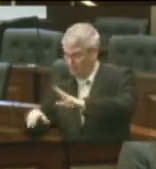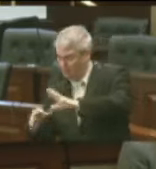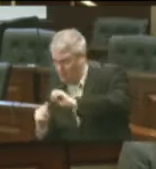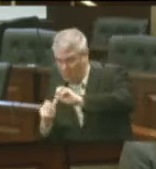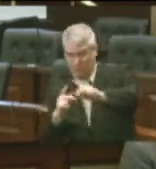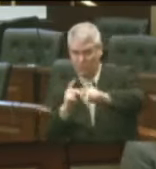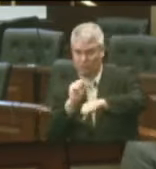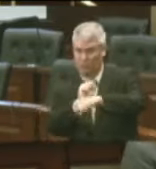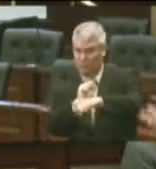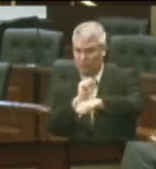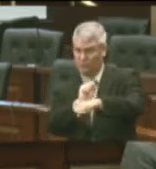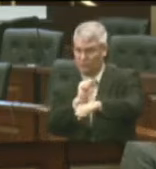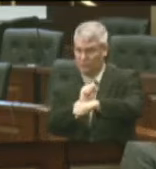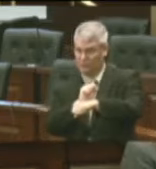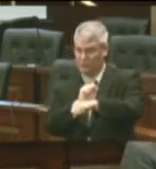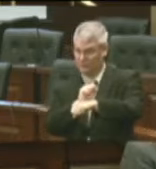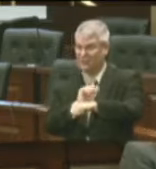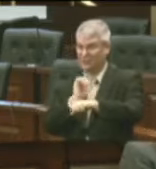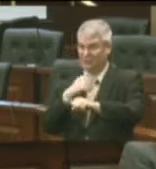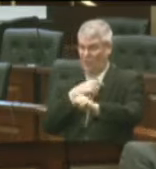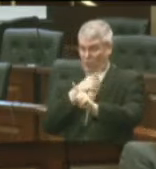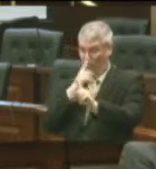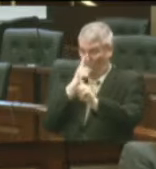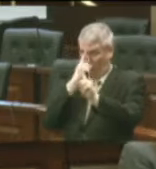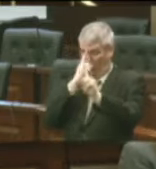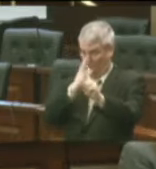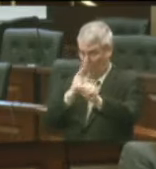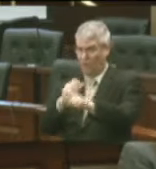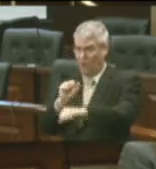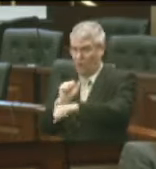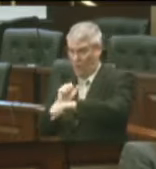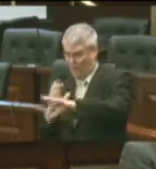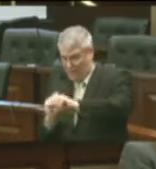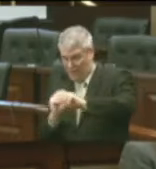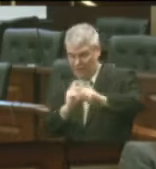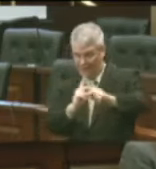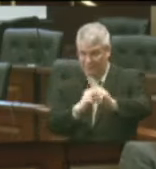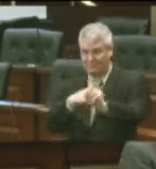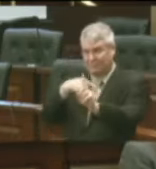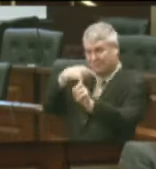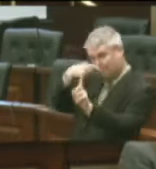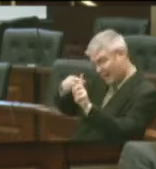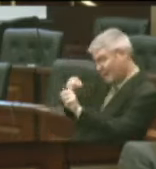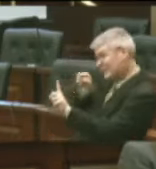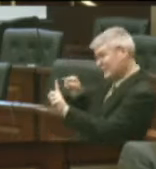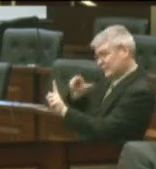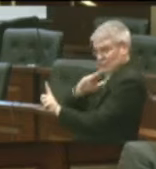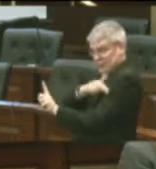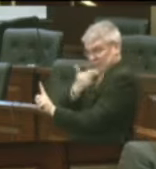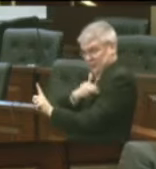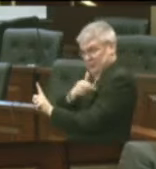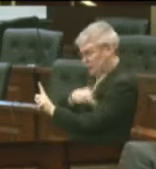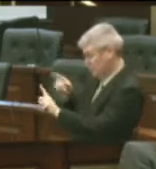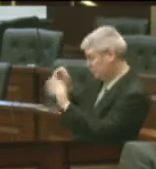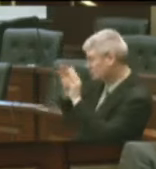people back to work, get kids back in school, a lot of these problems will be a lot less.